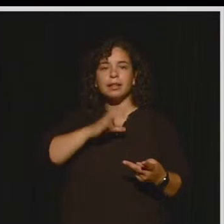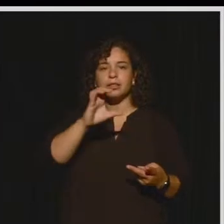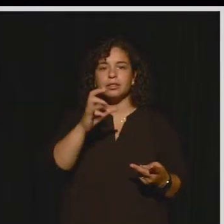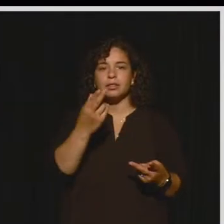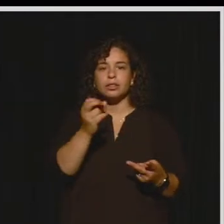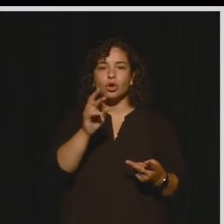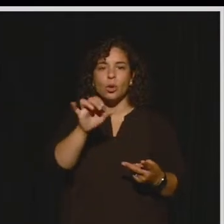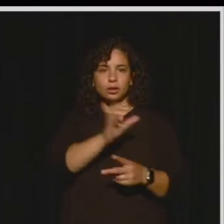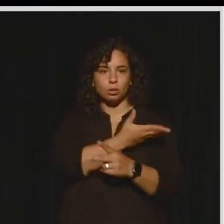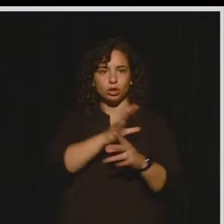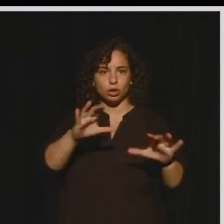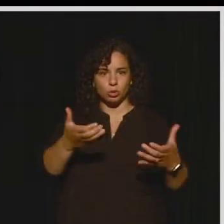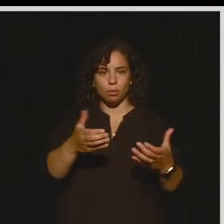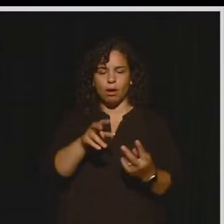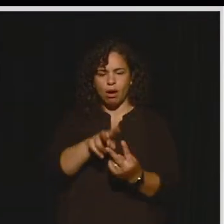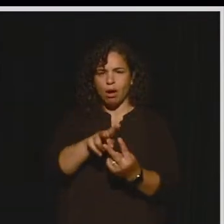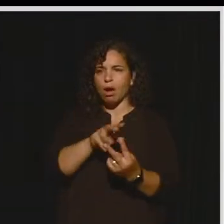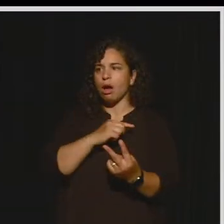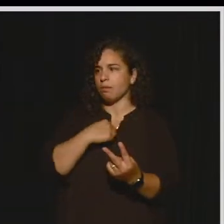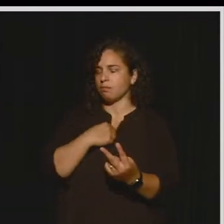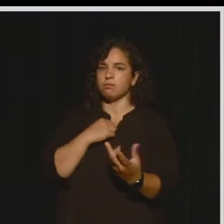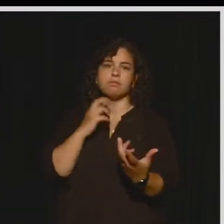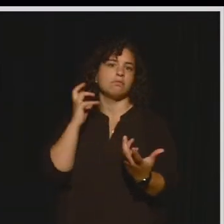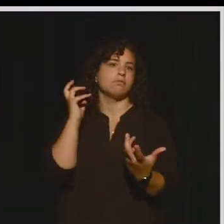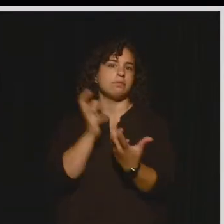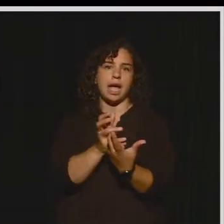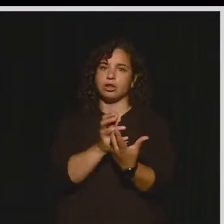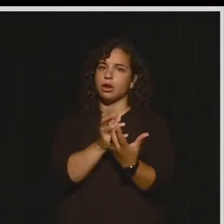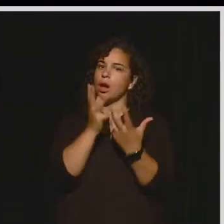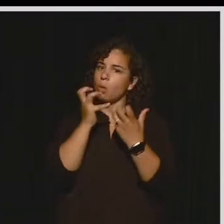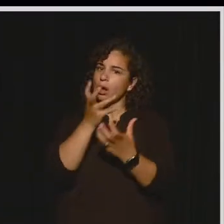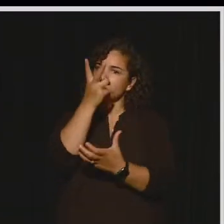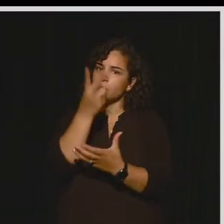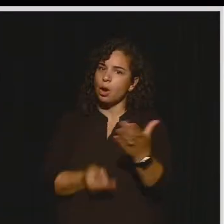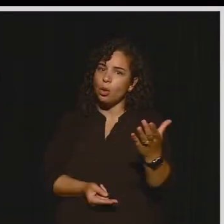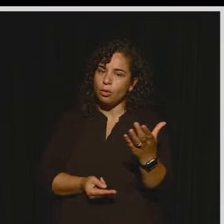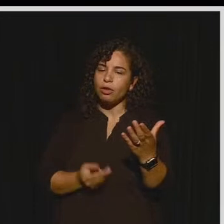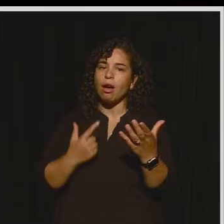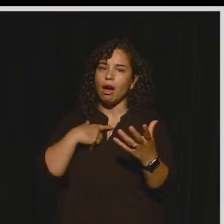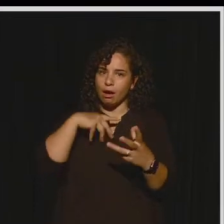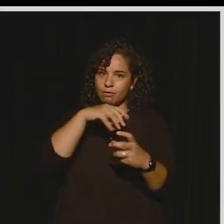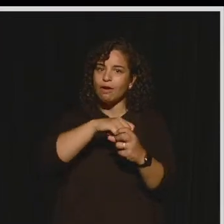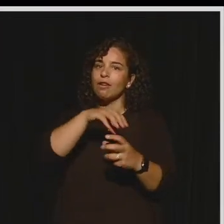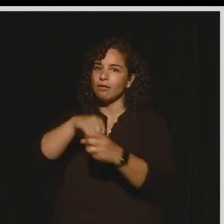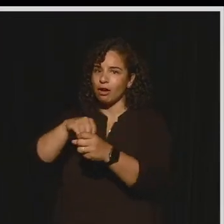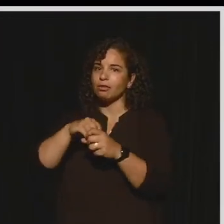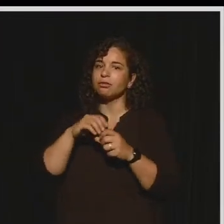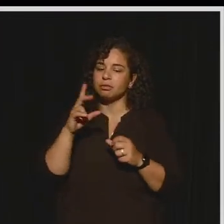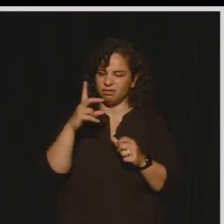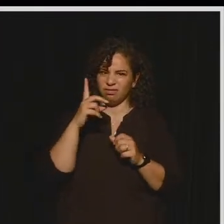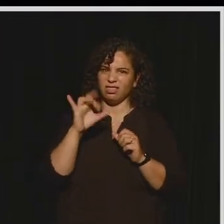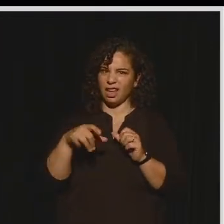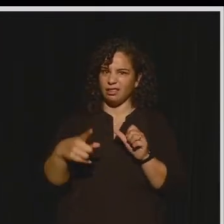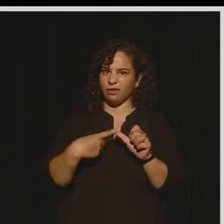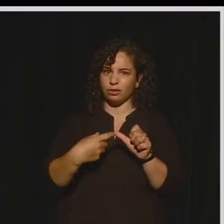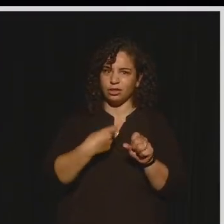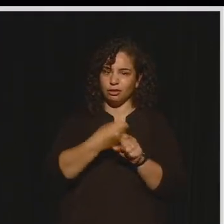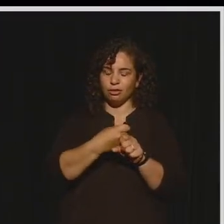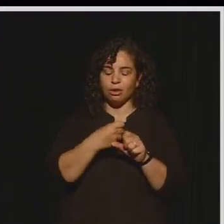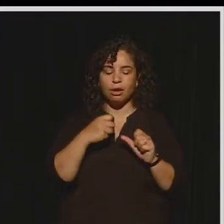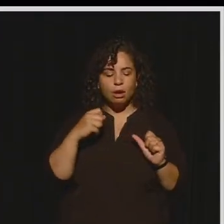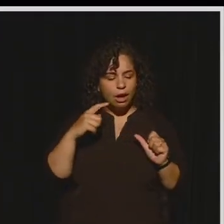that's it. That's where I want to belong. And that was in 2002, my first year. And